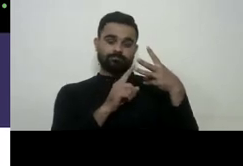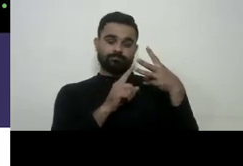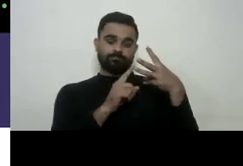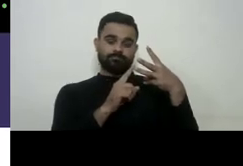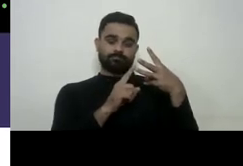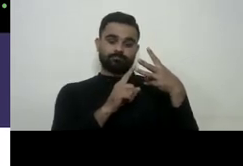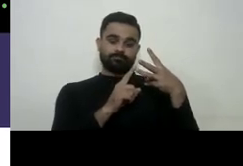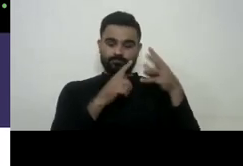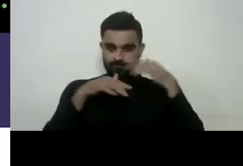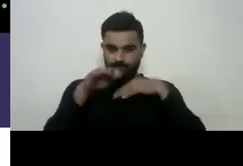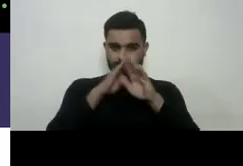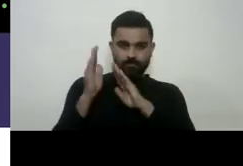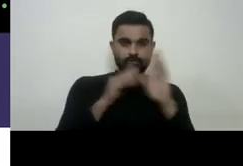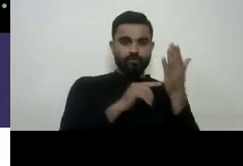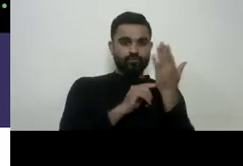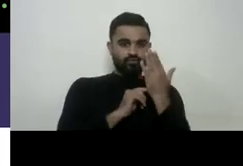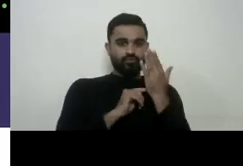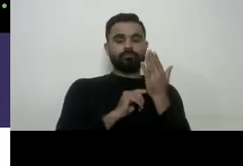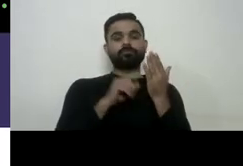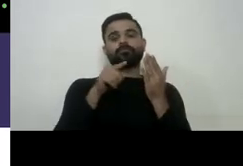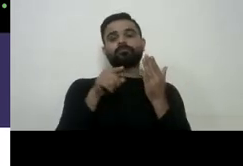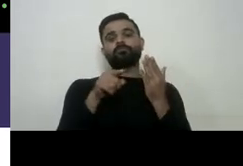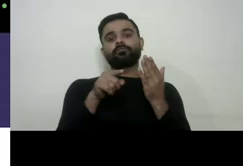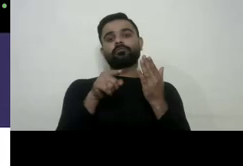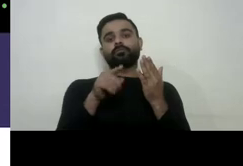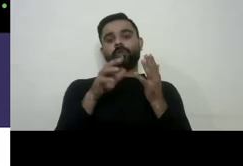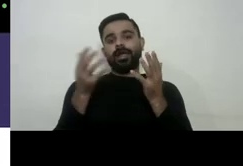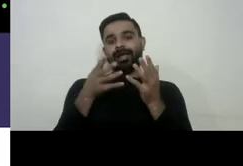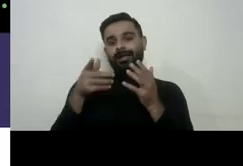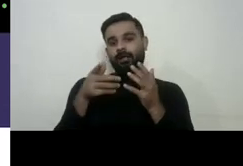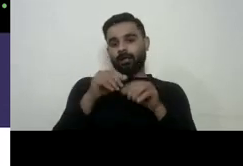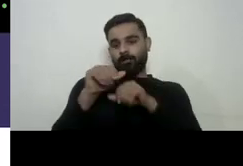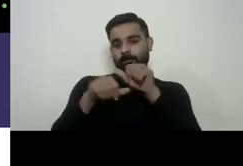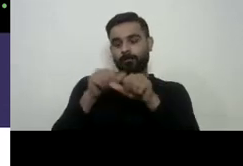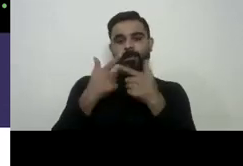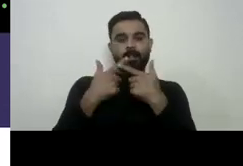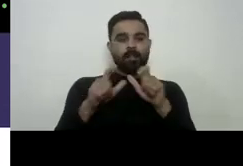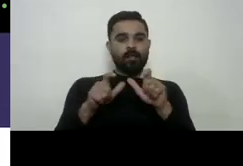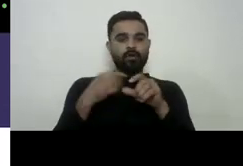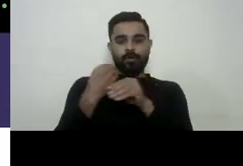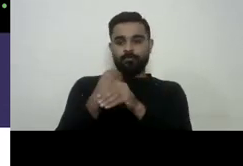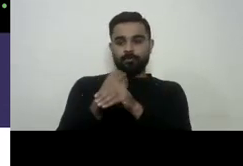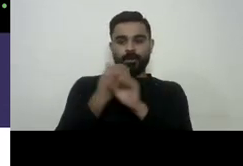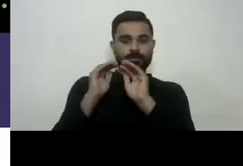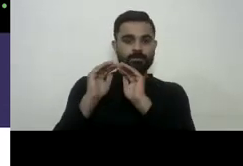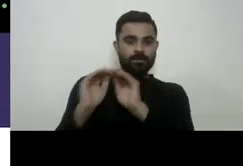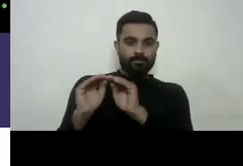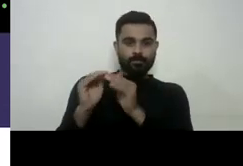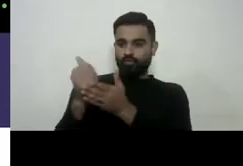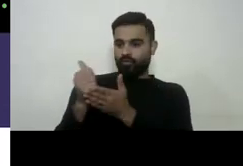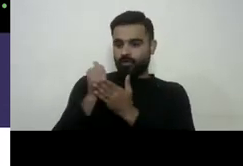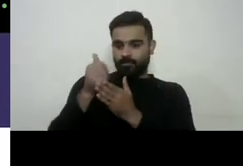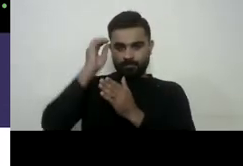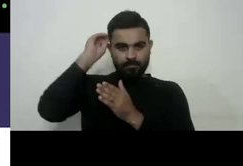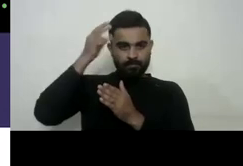Now, this strategy showcases how cross-linguistic peer support helps